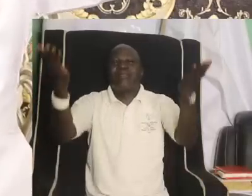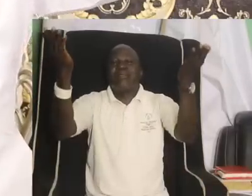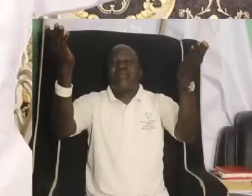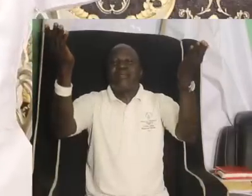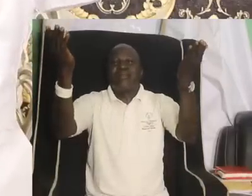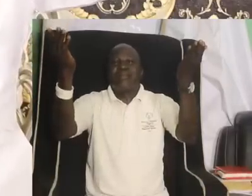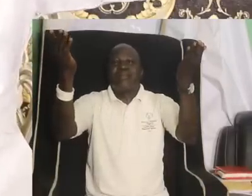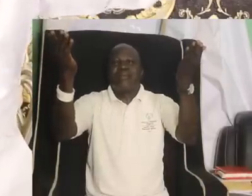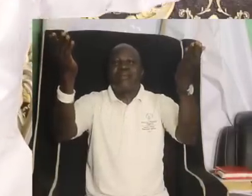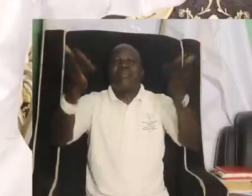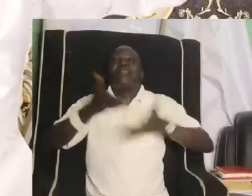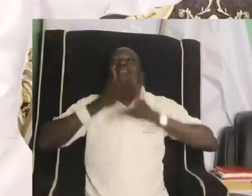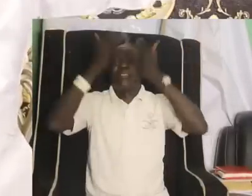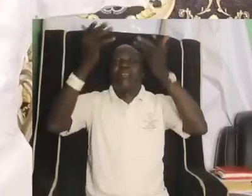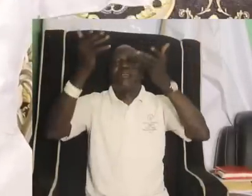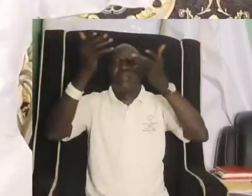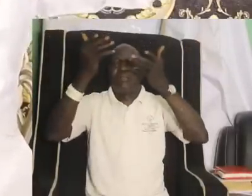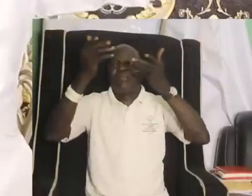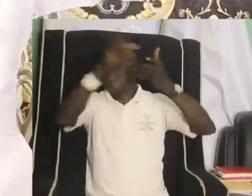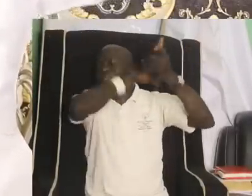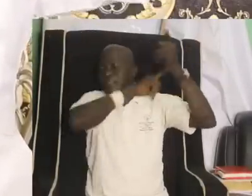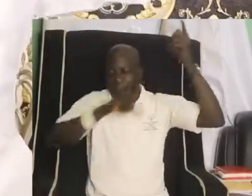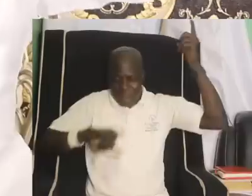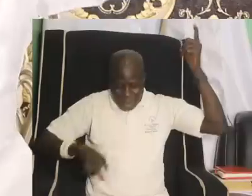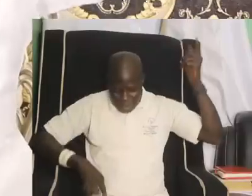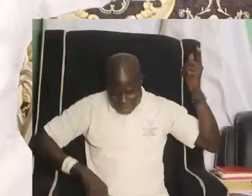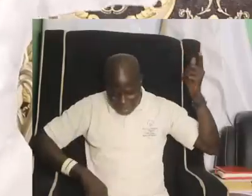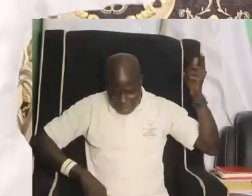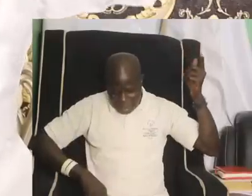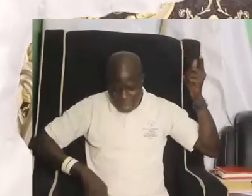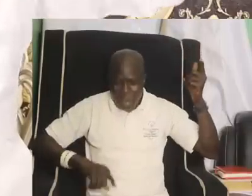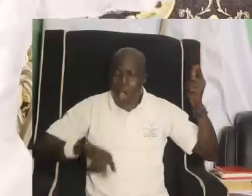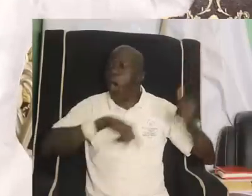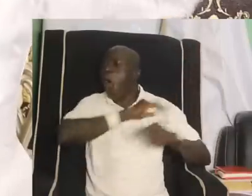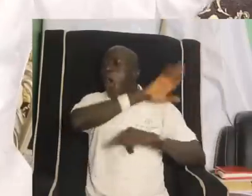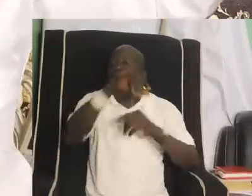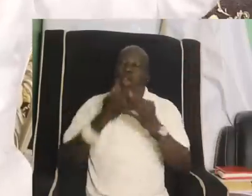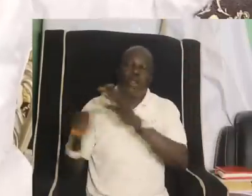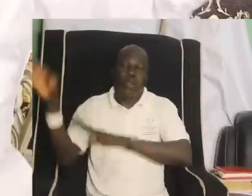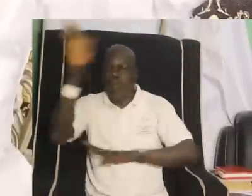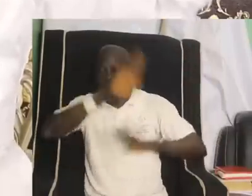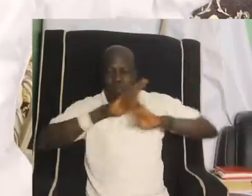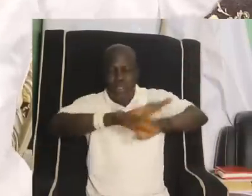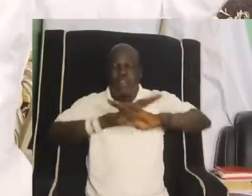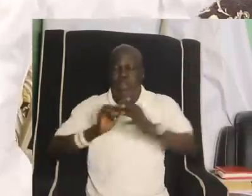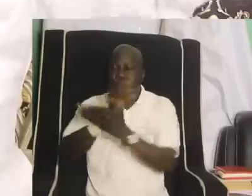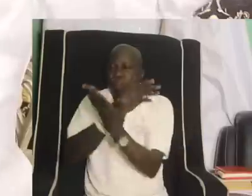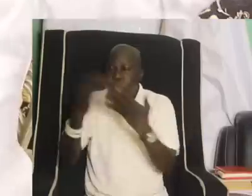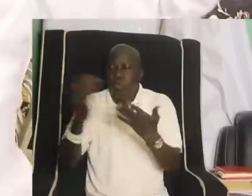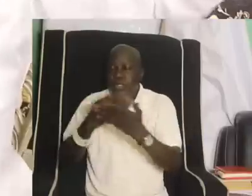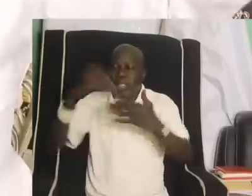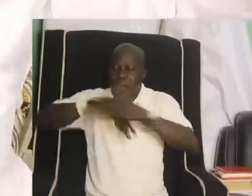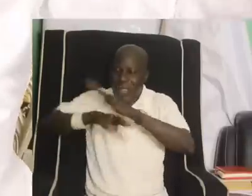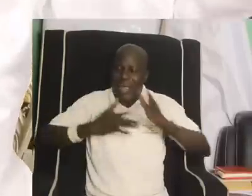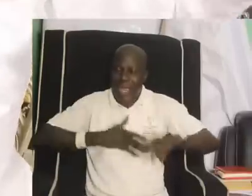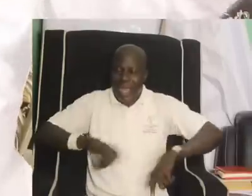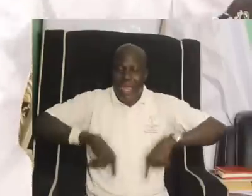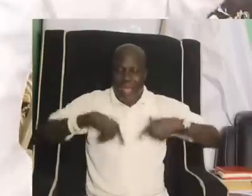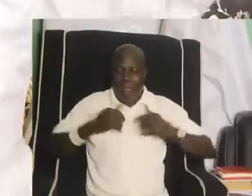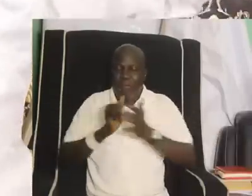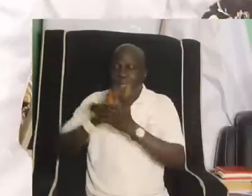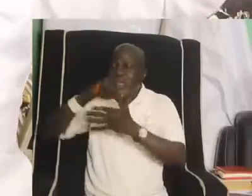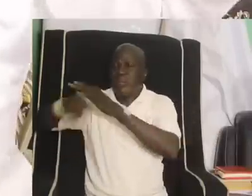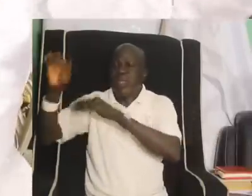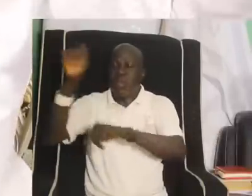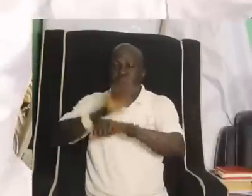Lift up your hands. Pariwo. You will shout. Oluwa o. God. Gbogbo ase okuta. Every force is awakening. Ninu aye mi. In my life.